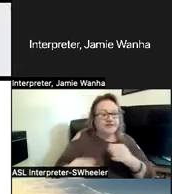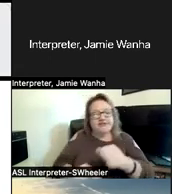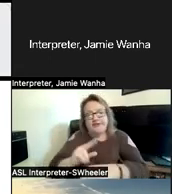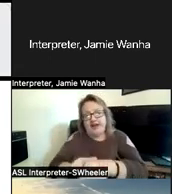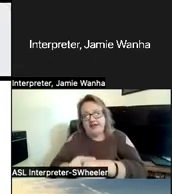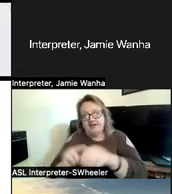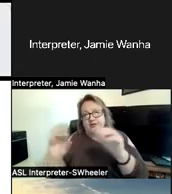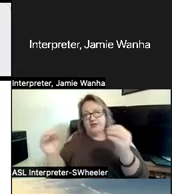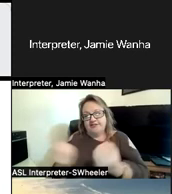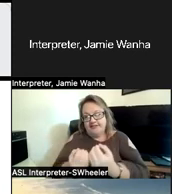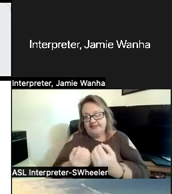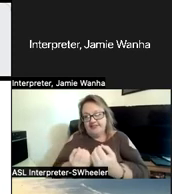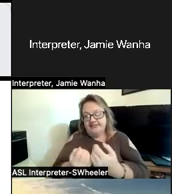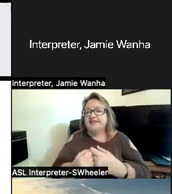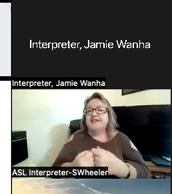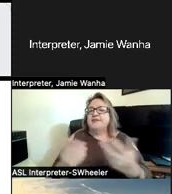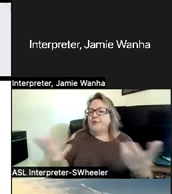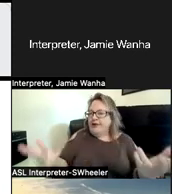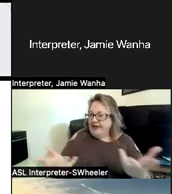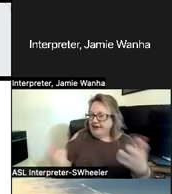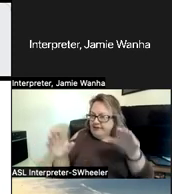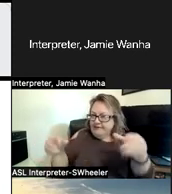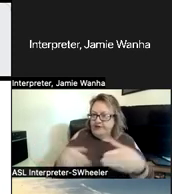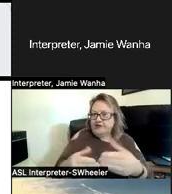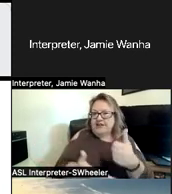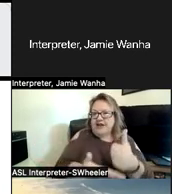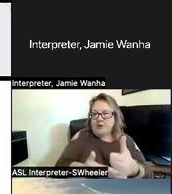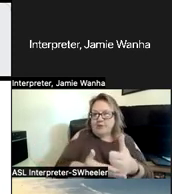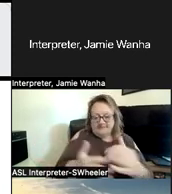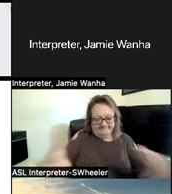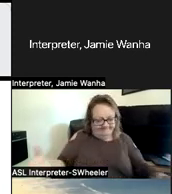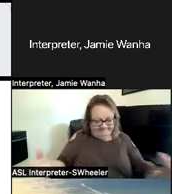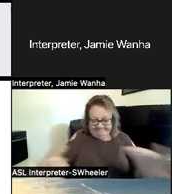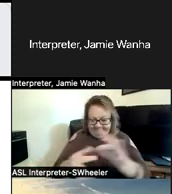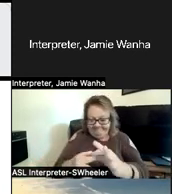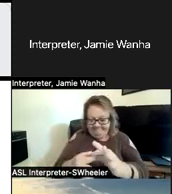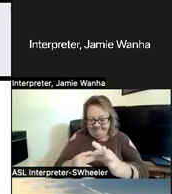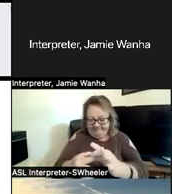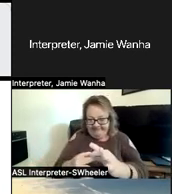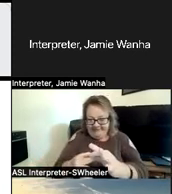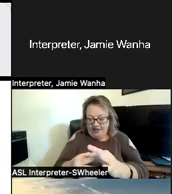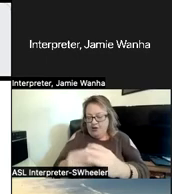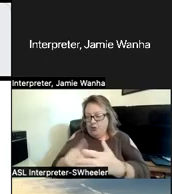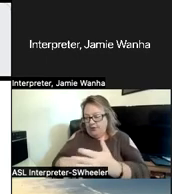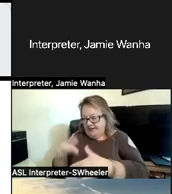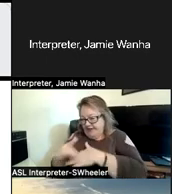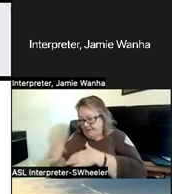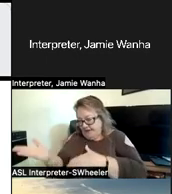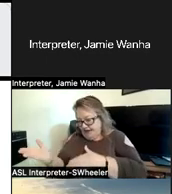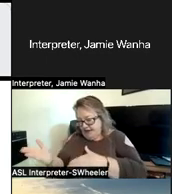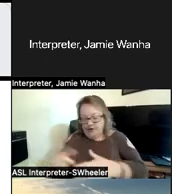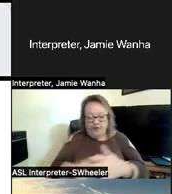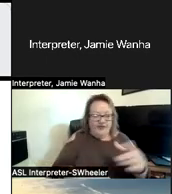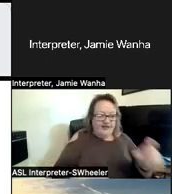international organizations. We're all here focused on helping bridge the gap between what's available here and what we see that the needs are. So